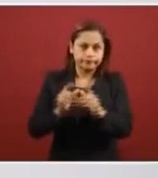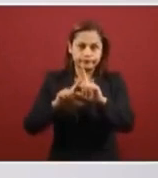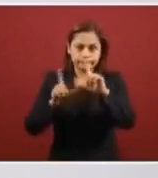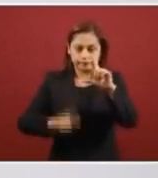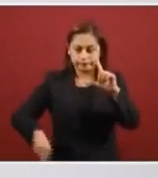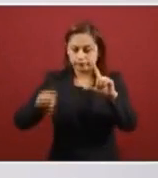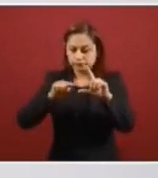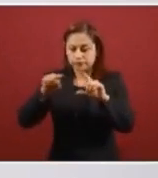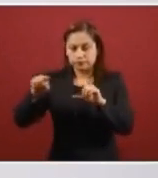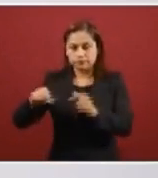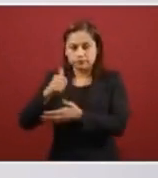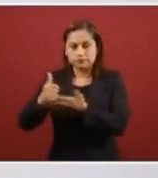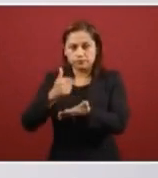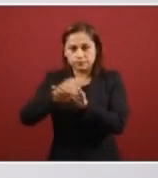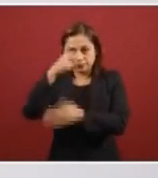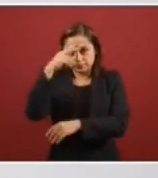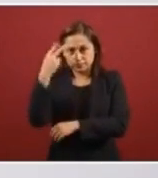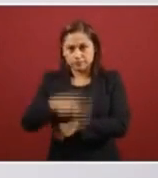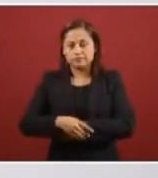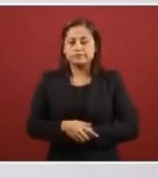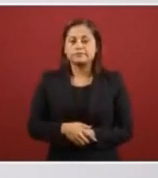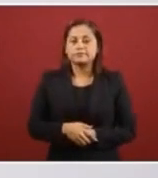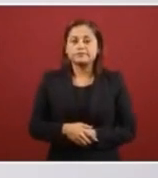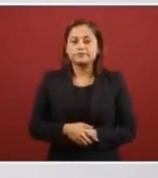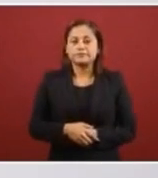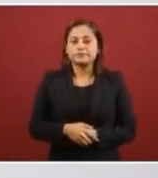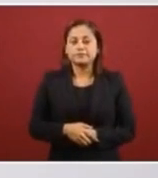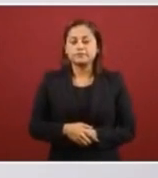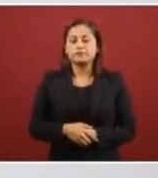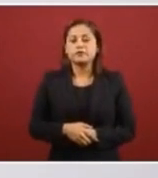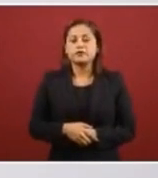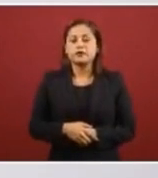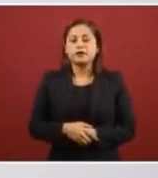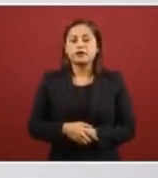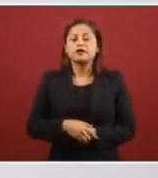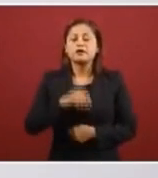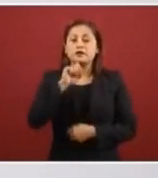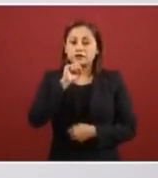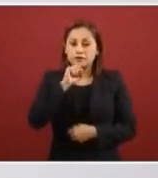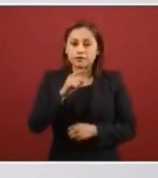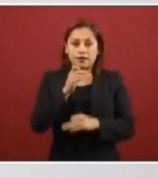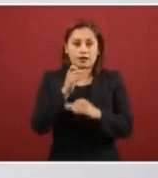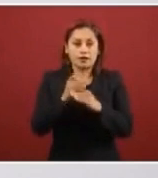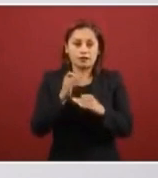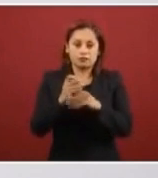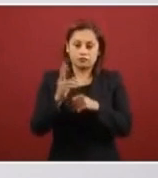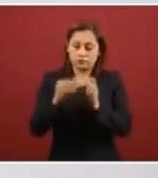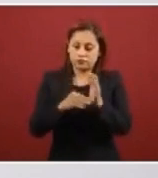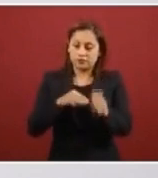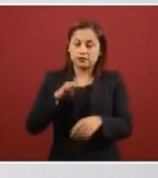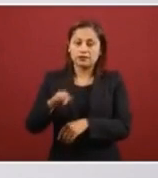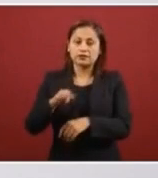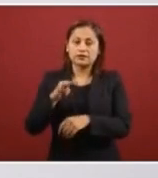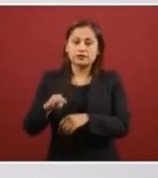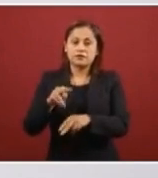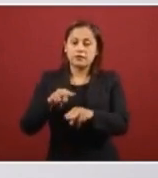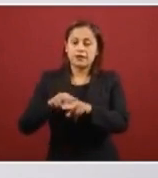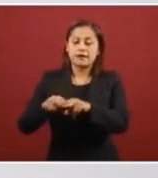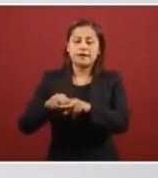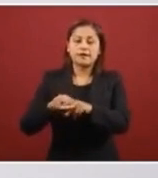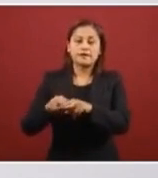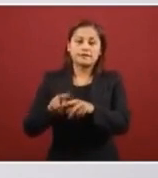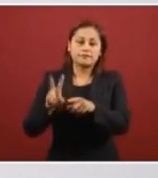floods in a great part of Mexico and it will also end this year the the